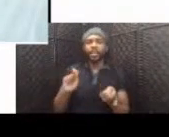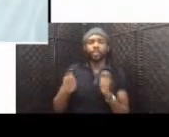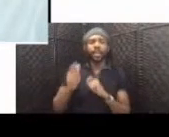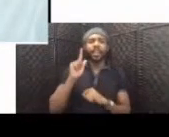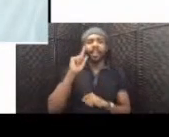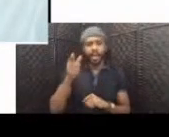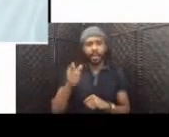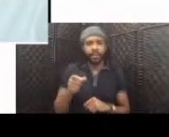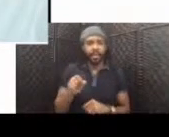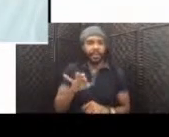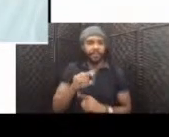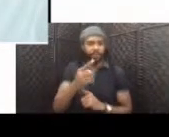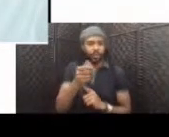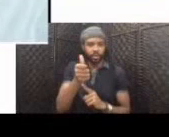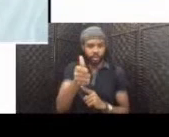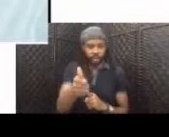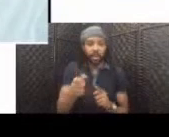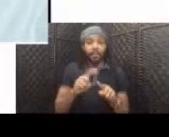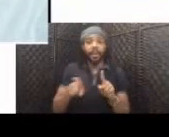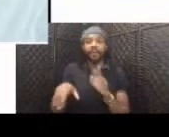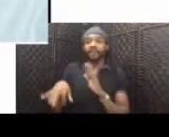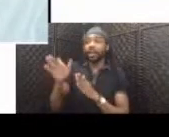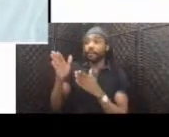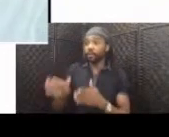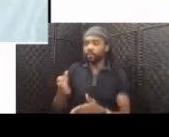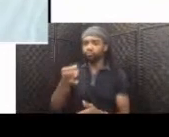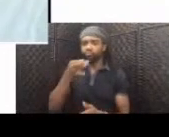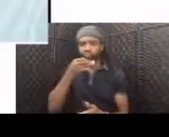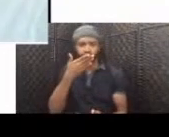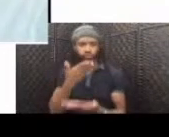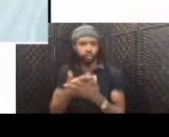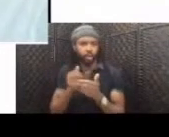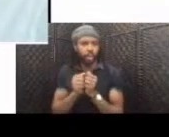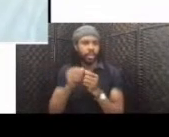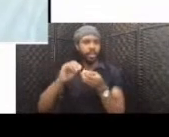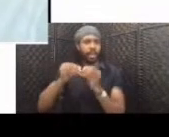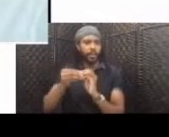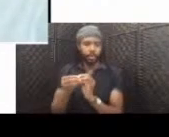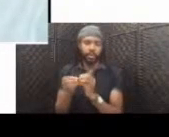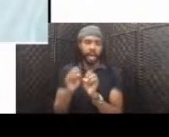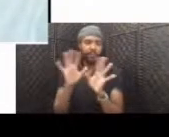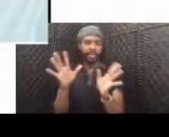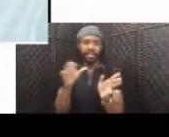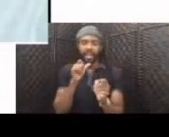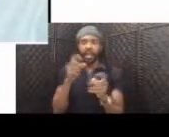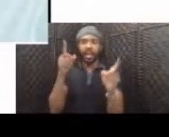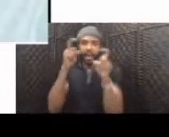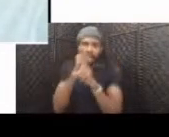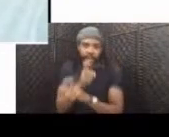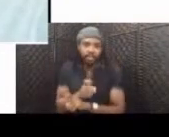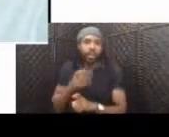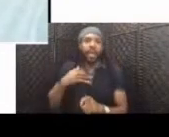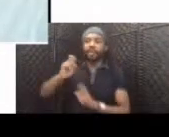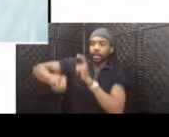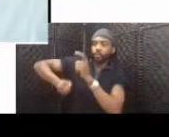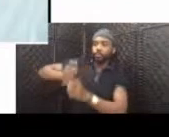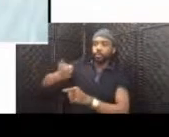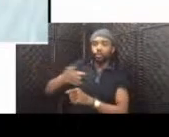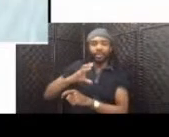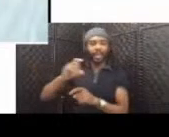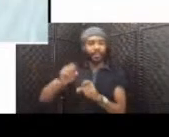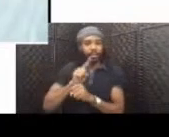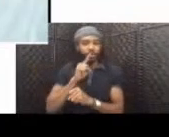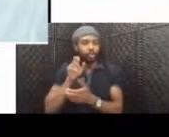someone who's pretty good with numbers. It's not a lot of complicated math, right? There's contributions, there's expenses. You just got to keep track of it.